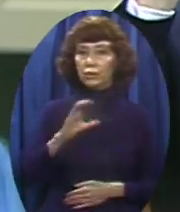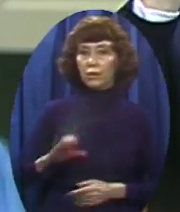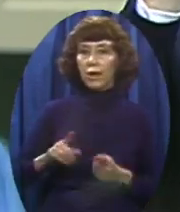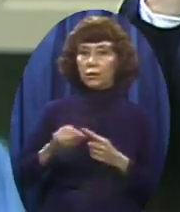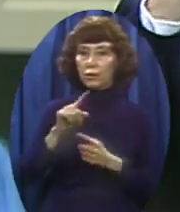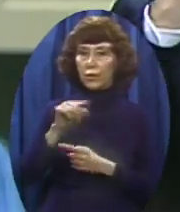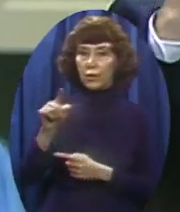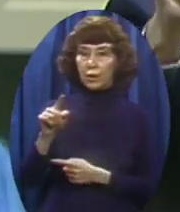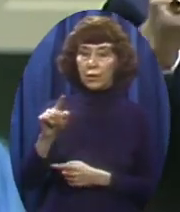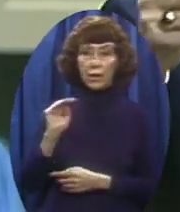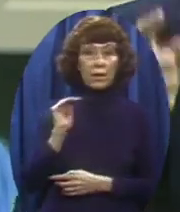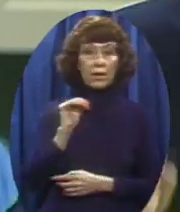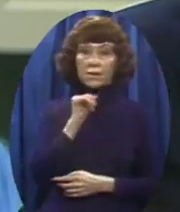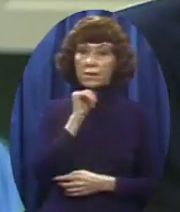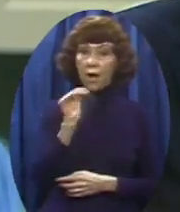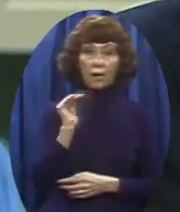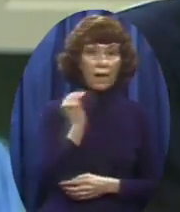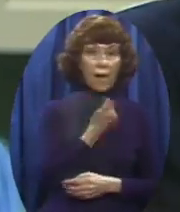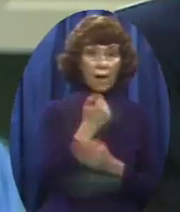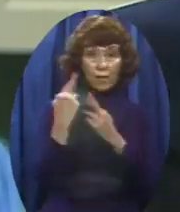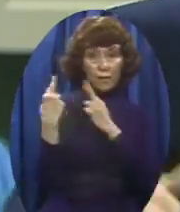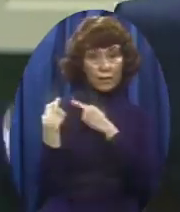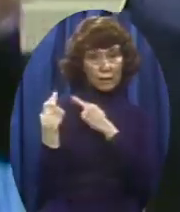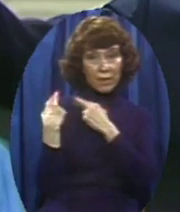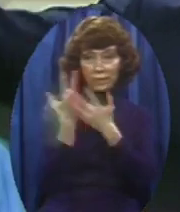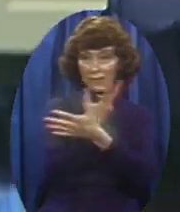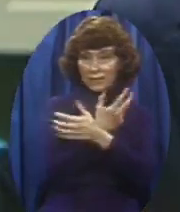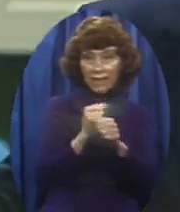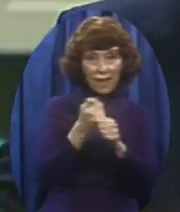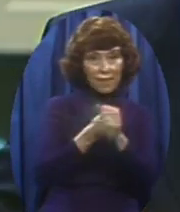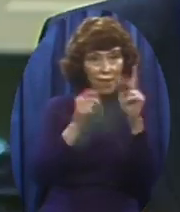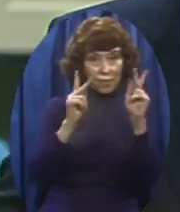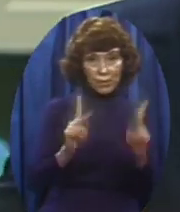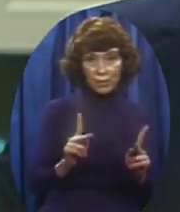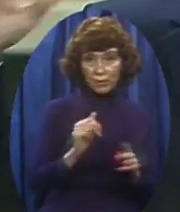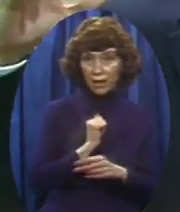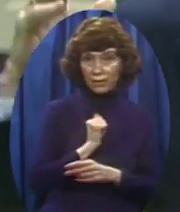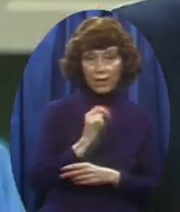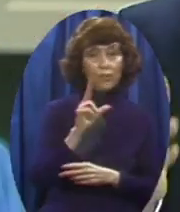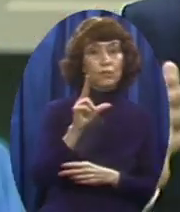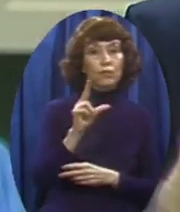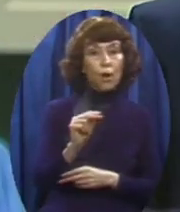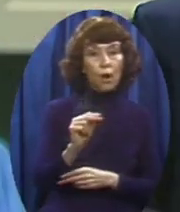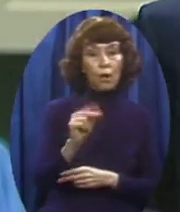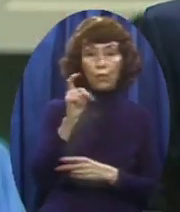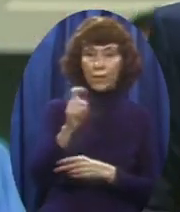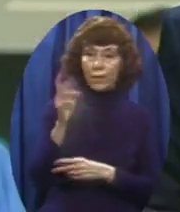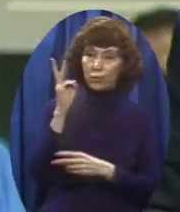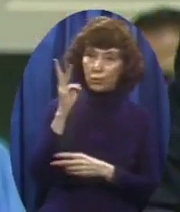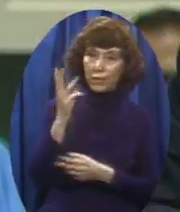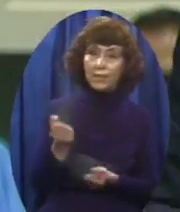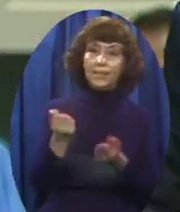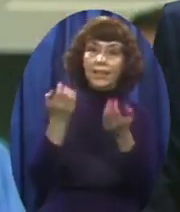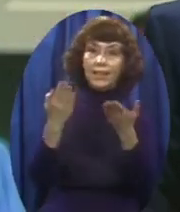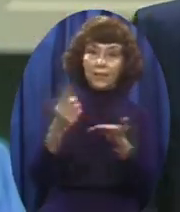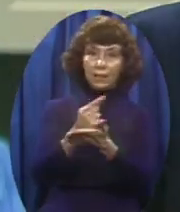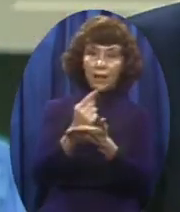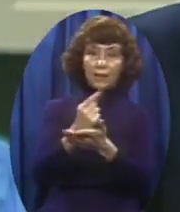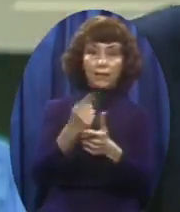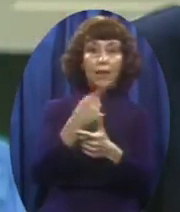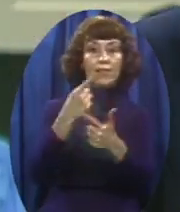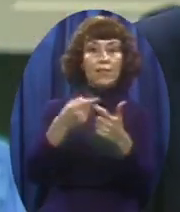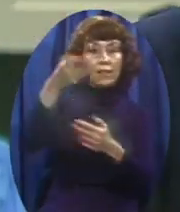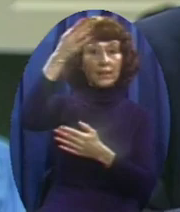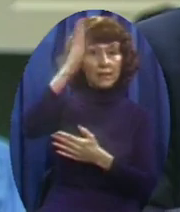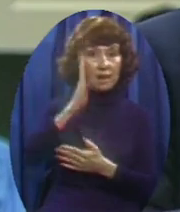to present the plan of salvation to everyone. We must evangelize the world. It's God who gives the increase. Then what about